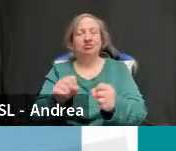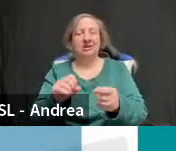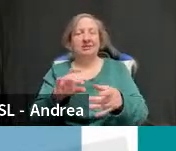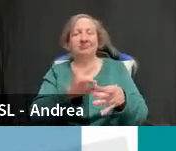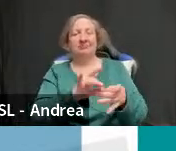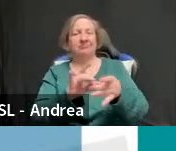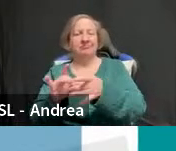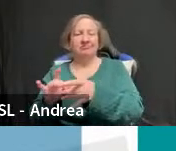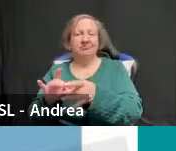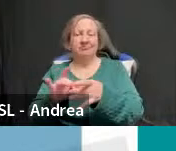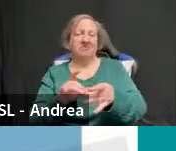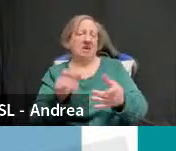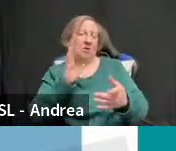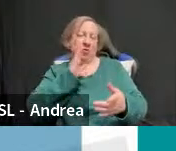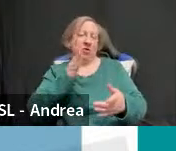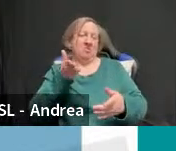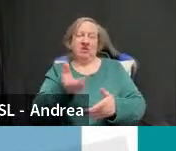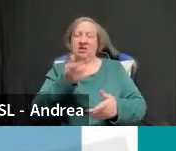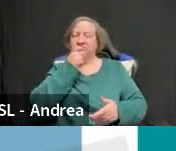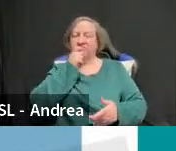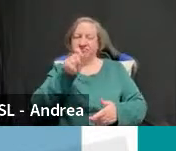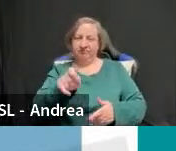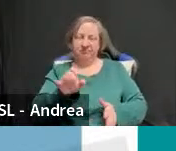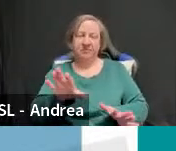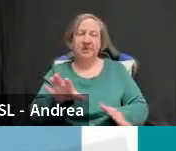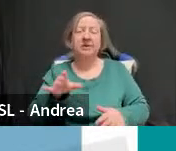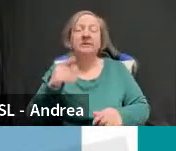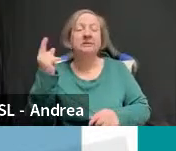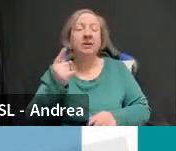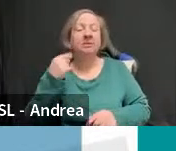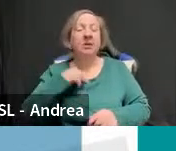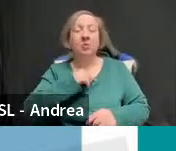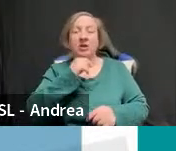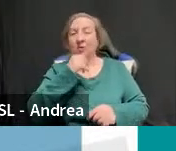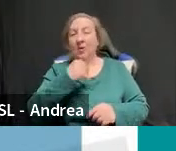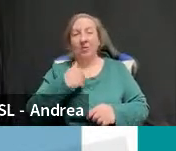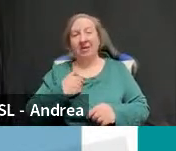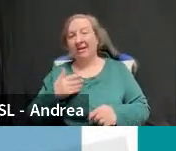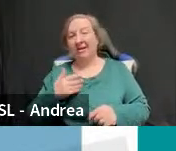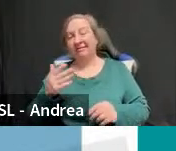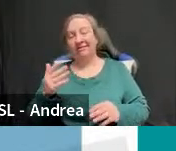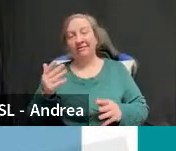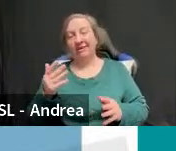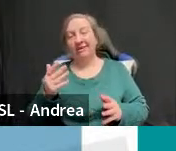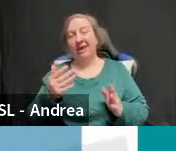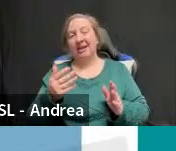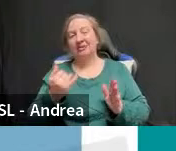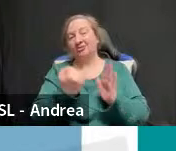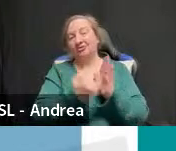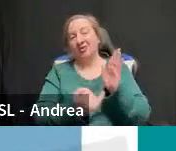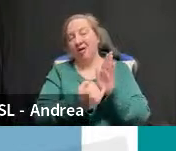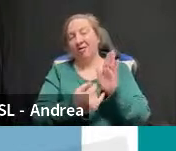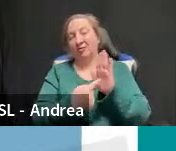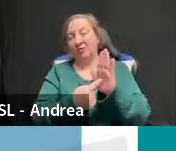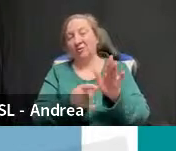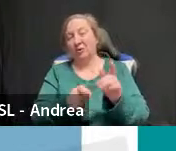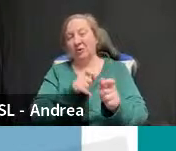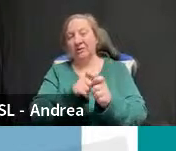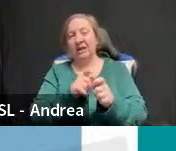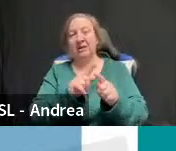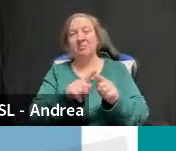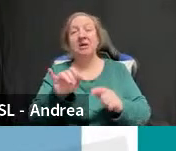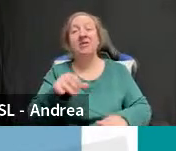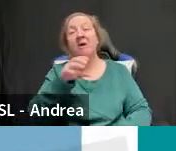givens. Something that we don't have a section drawing today to show you, but the station, that